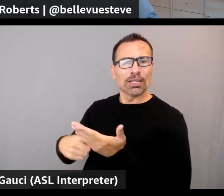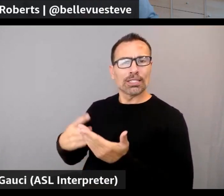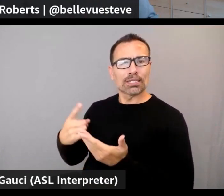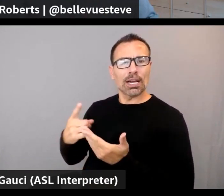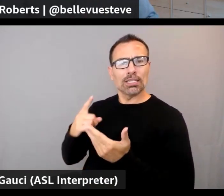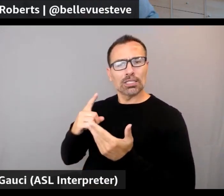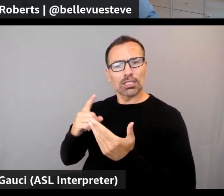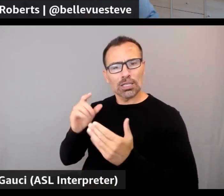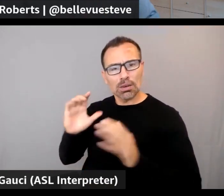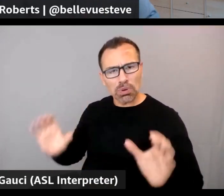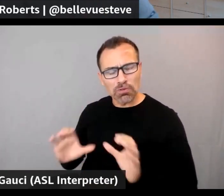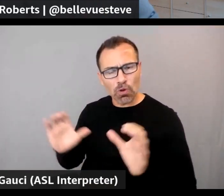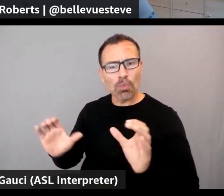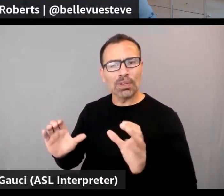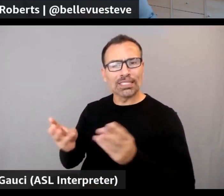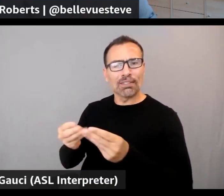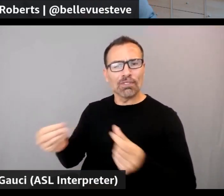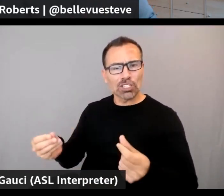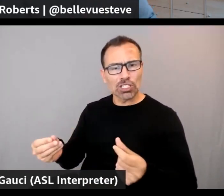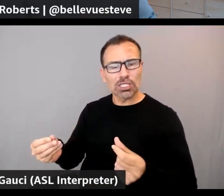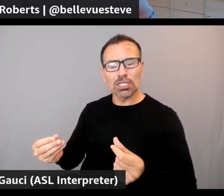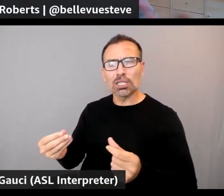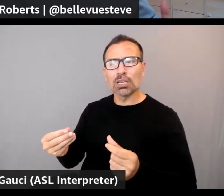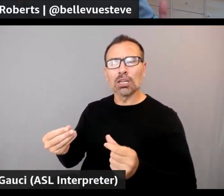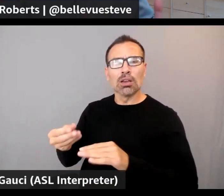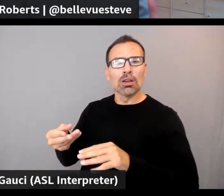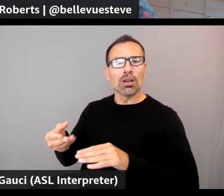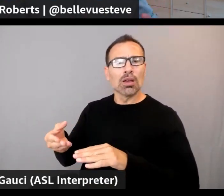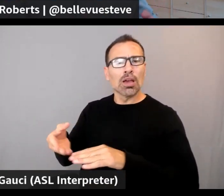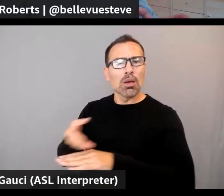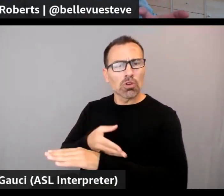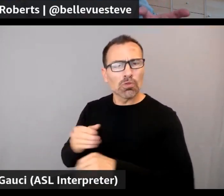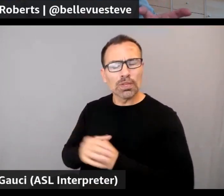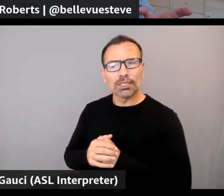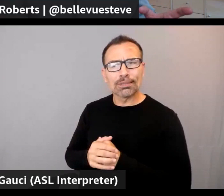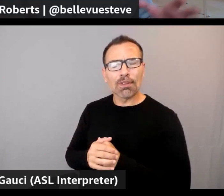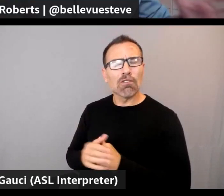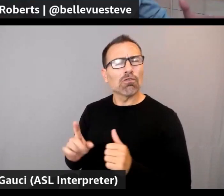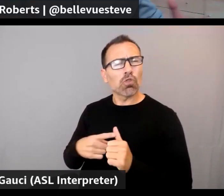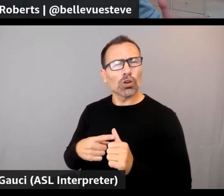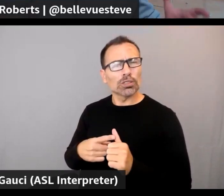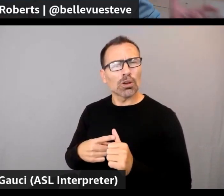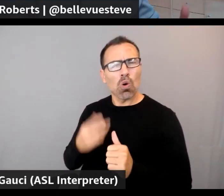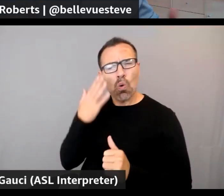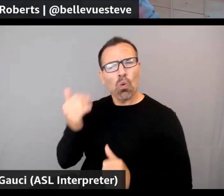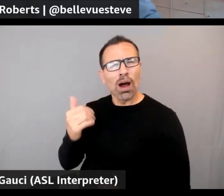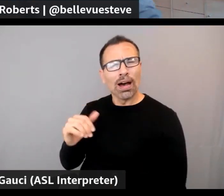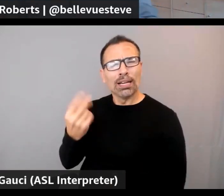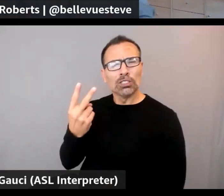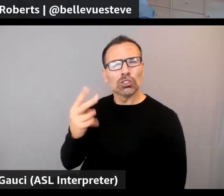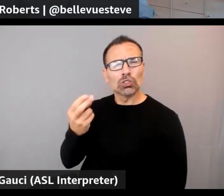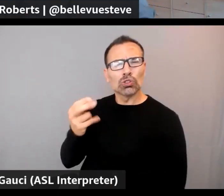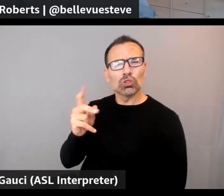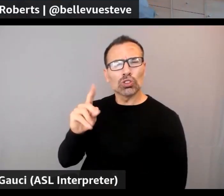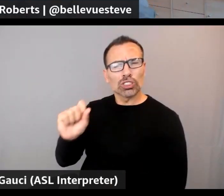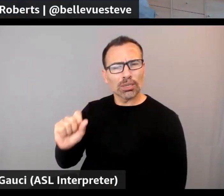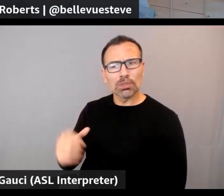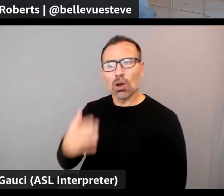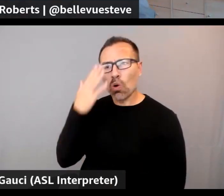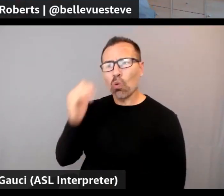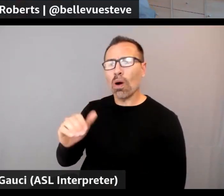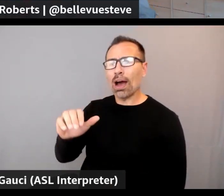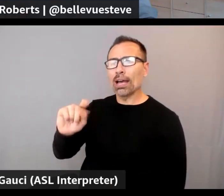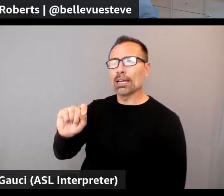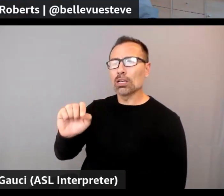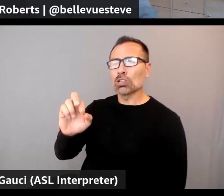in the chips, can we talk a little bit about why are there two chips? Why Tranium and why Inferentia?